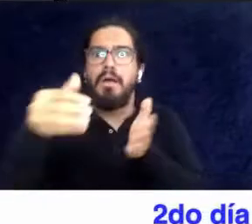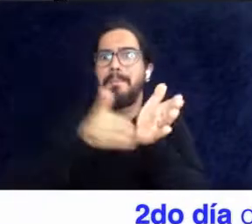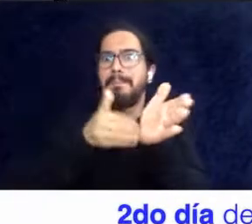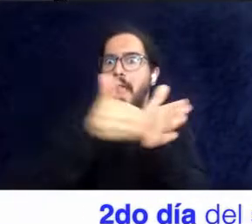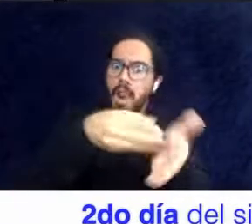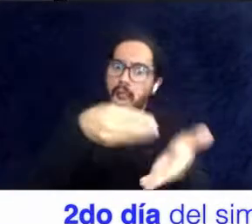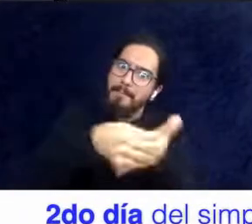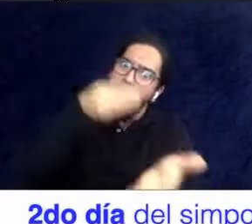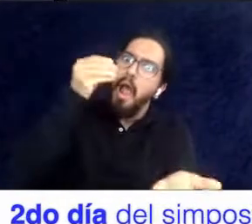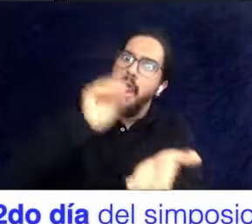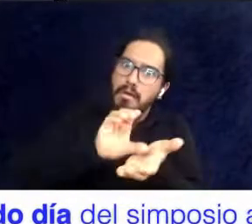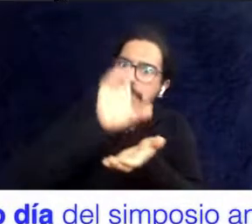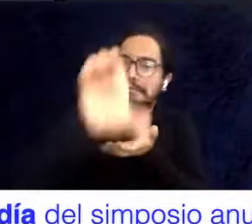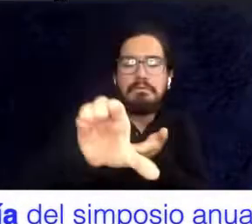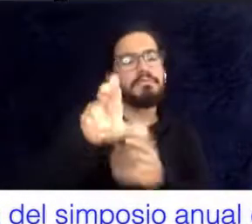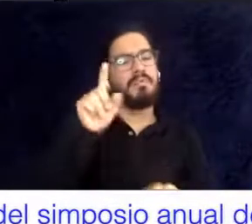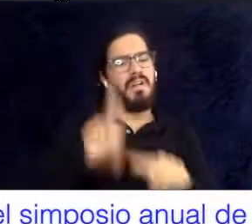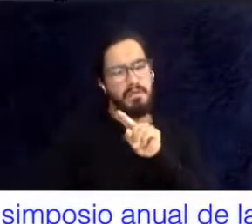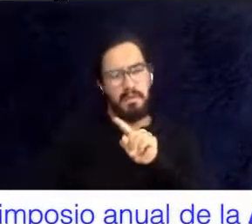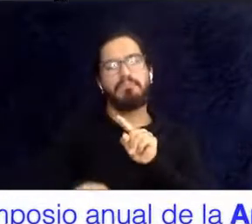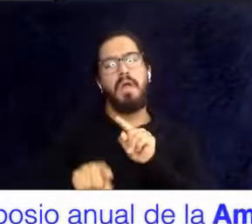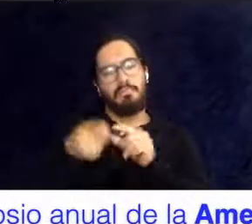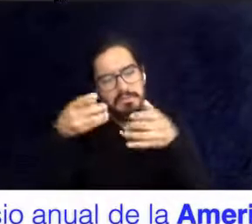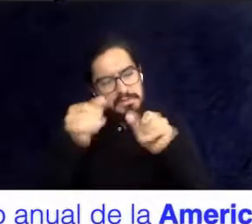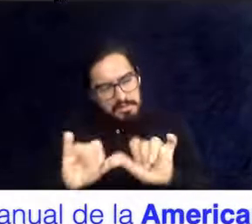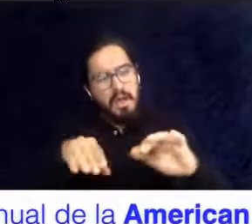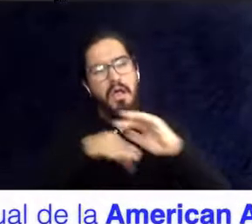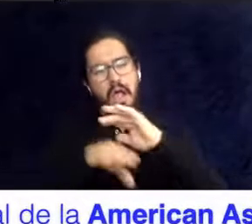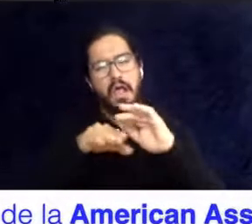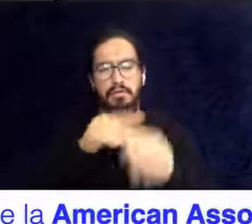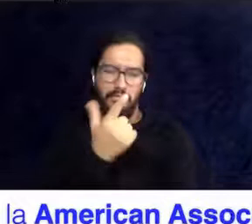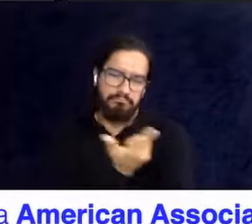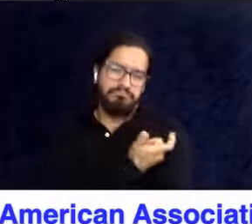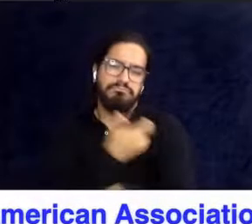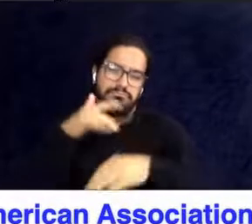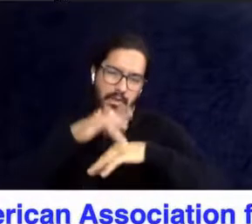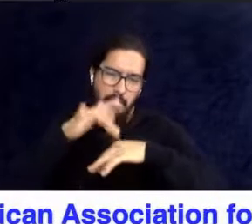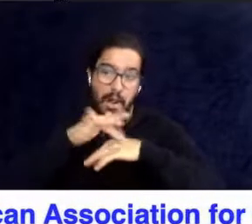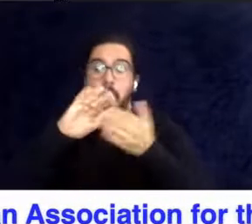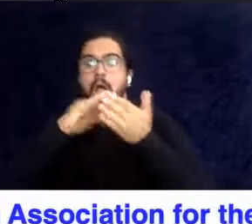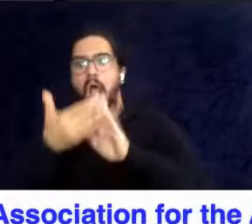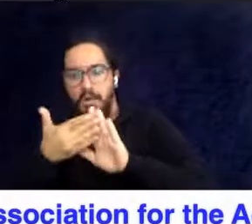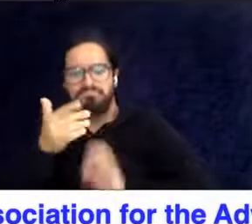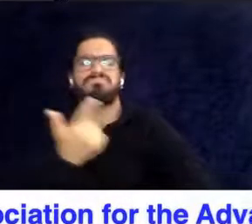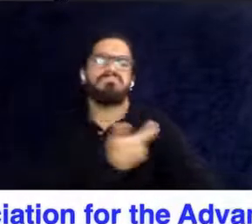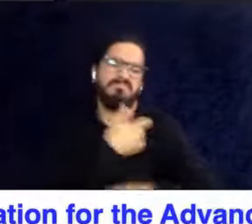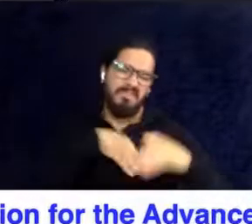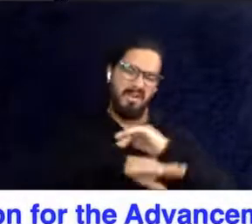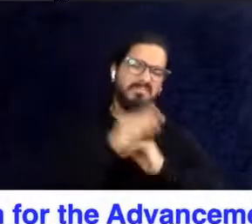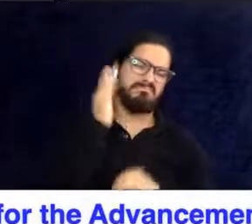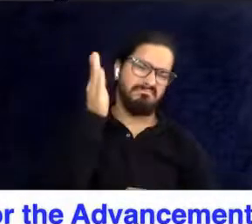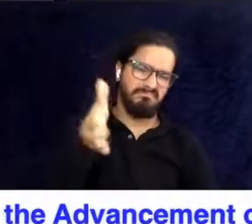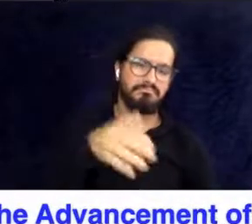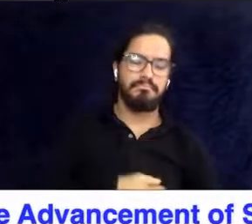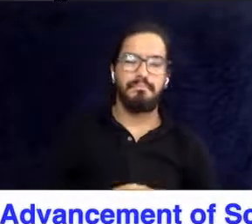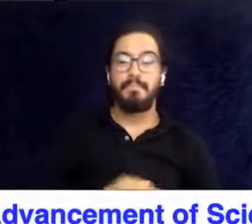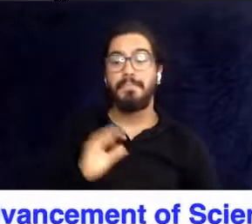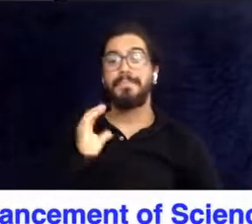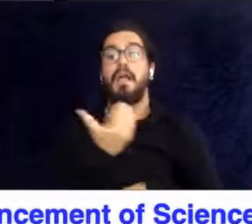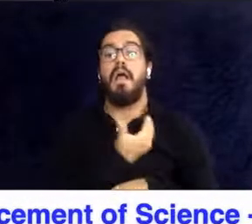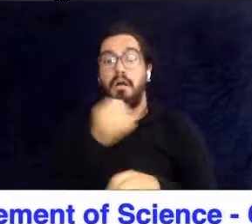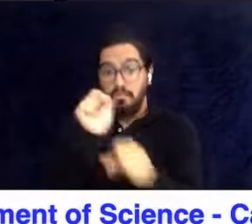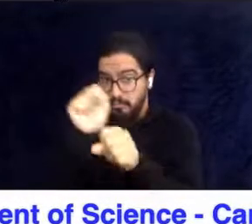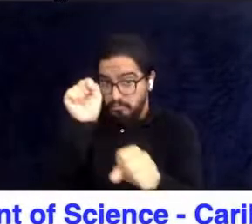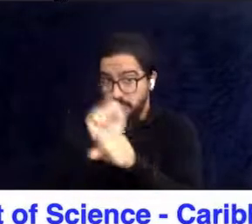have access to safe vaccines when they become available. And the PAHO group is working en bloc with all of